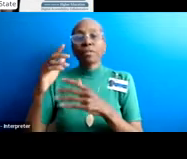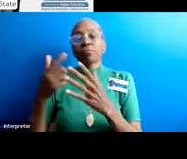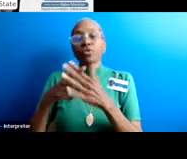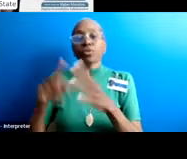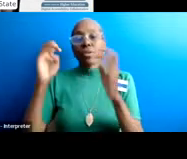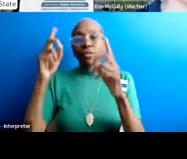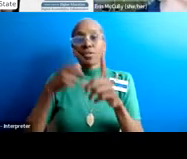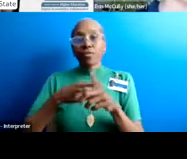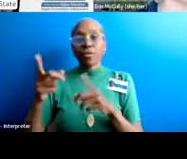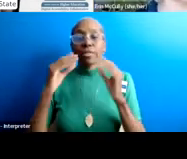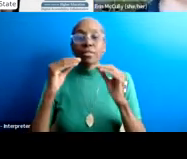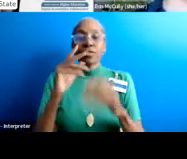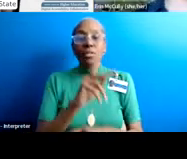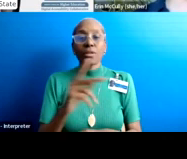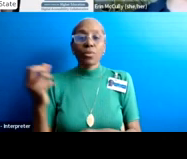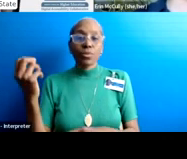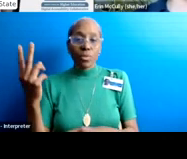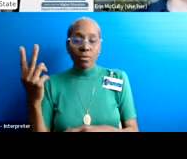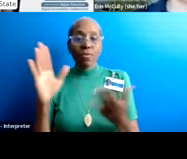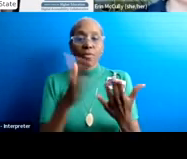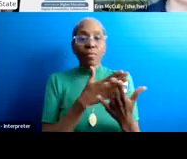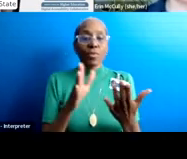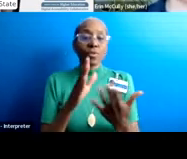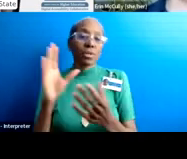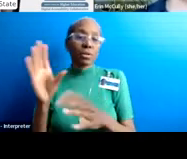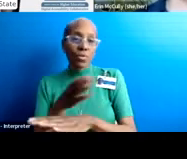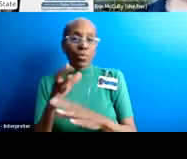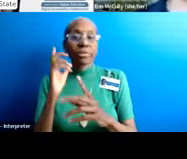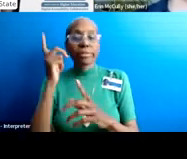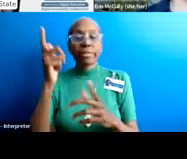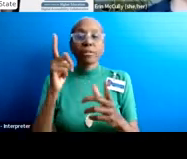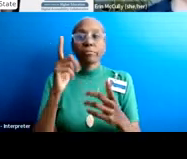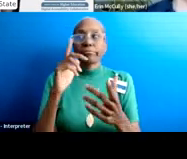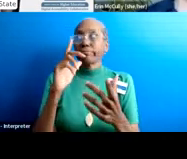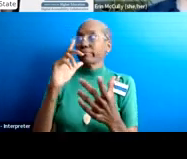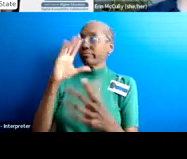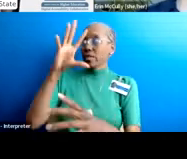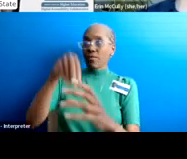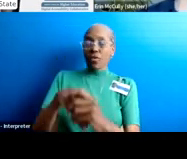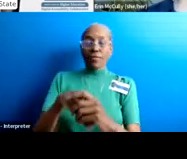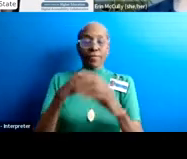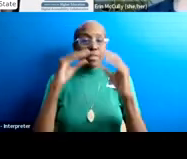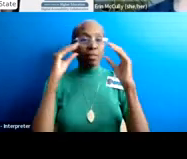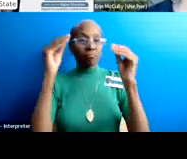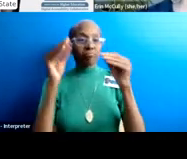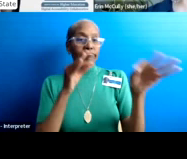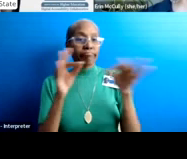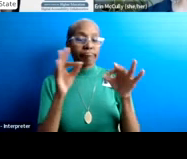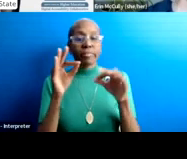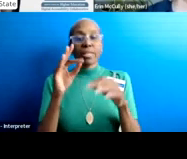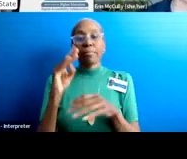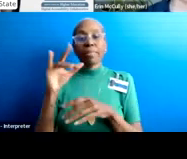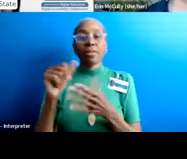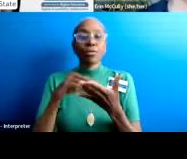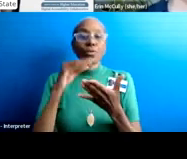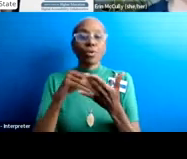by teaching K-12 music and chorus, and she eventually made her way to instructional design and e-learning. While working